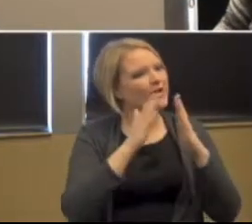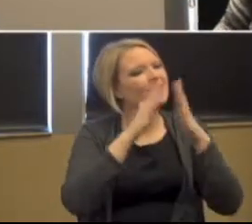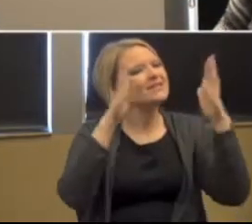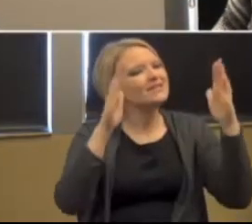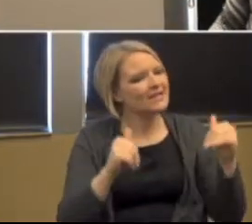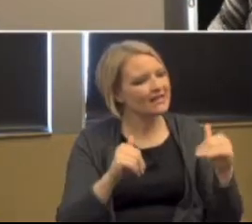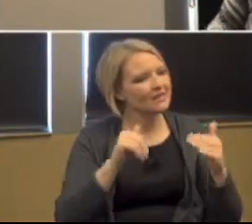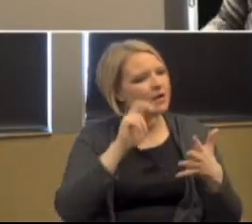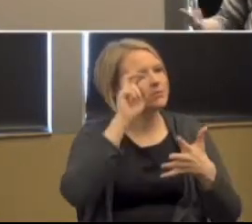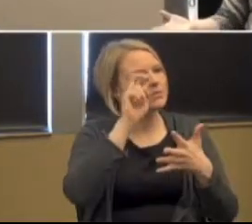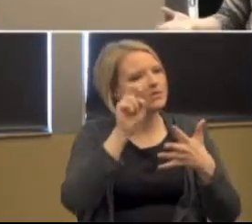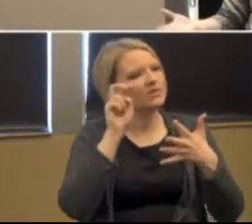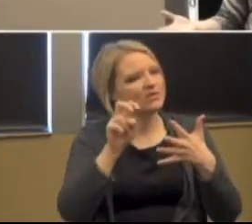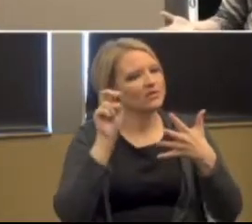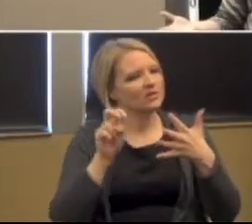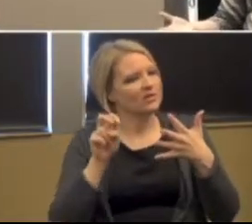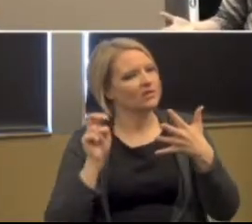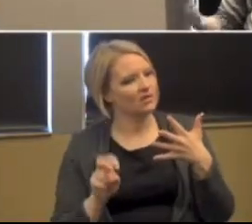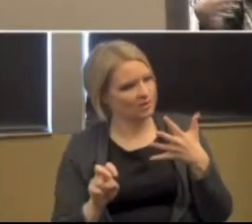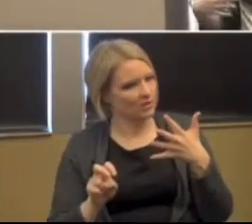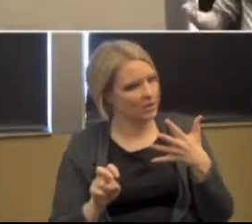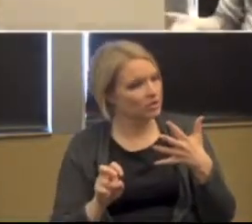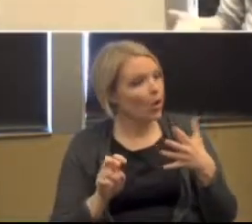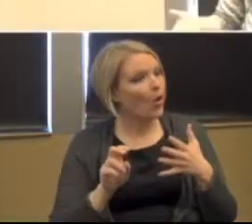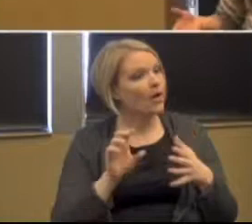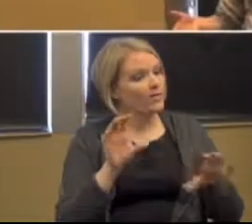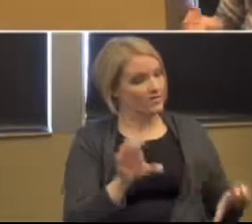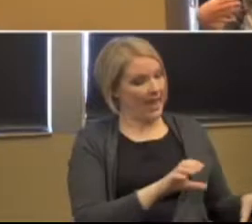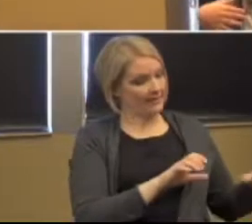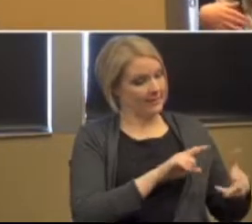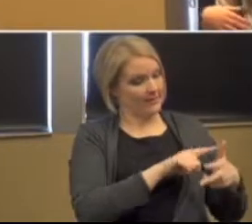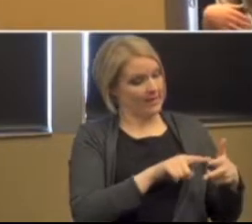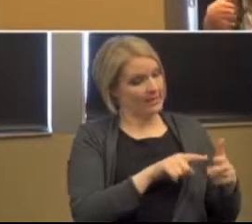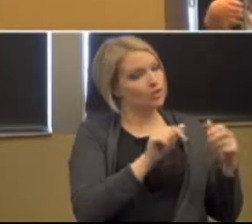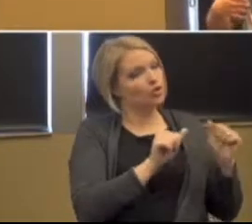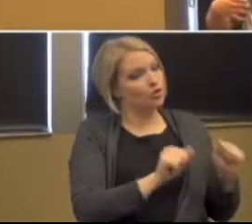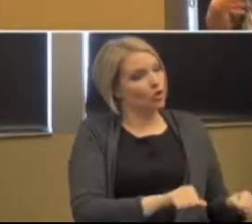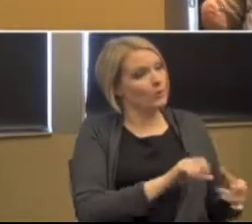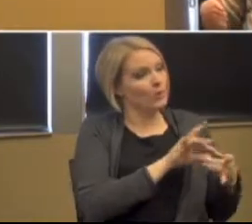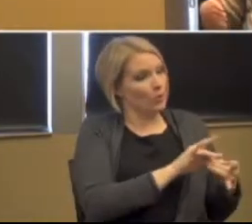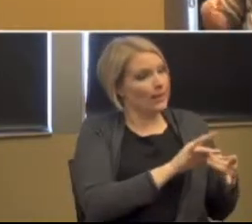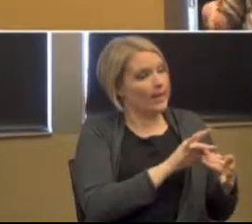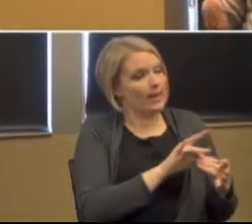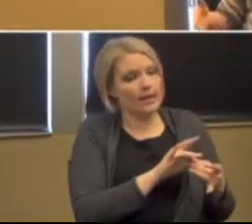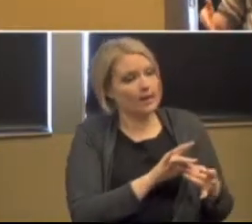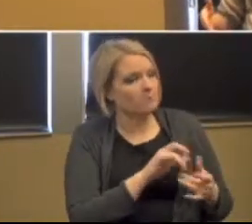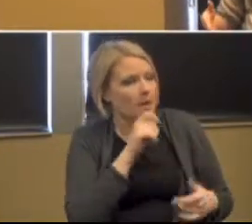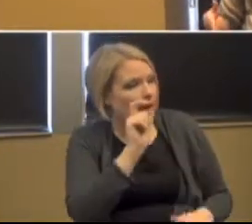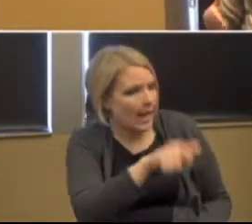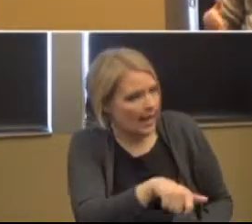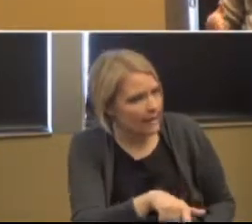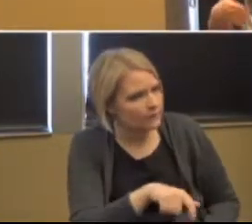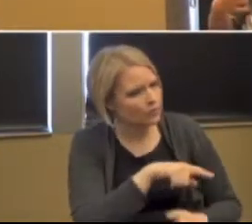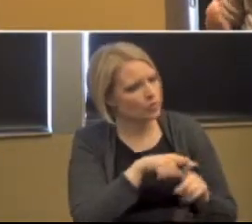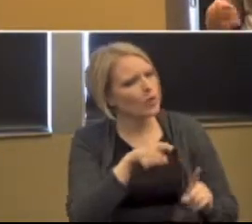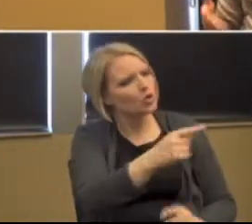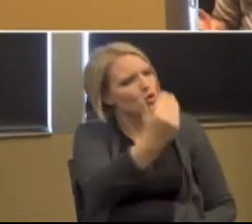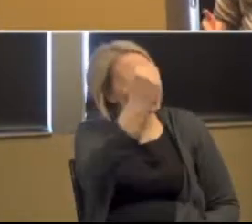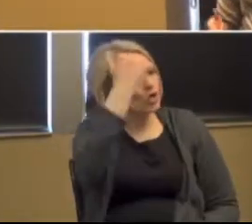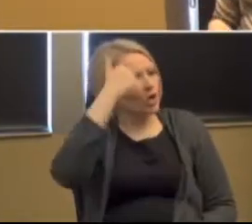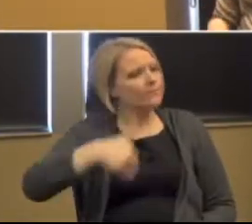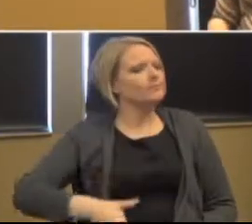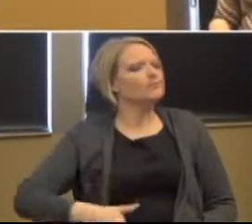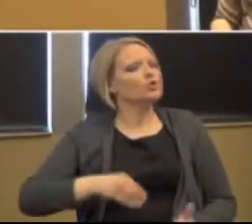work systems. So they can relate, the activities can be related, they don't have to be. It's just something that the student probably could